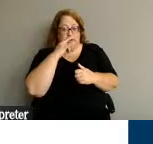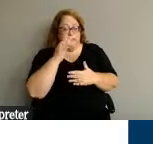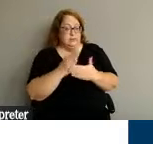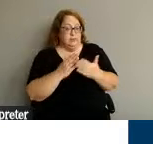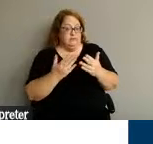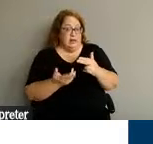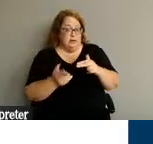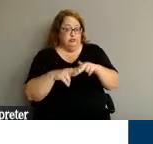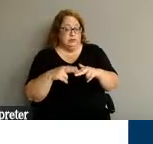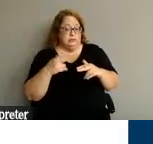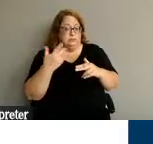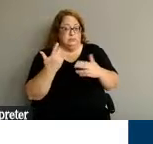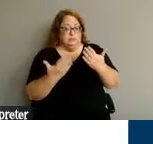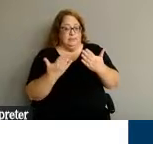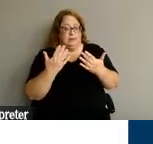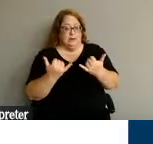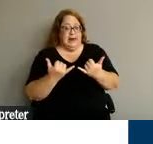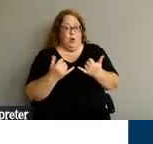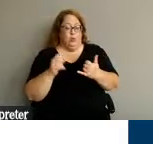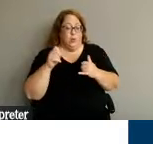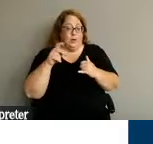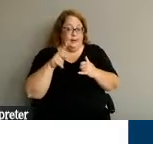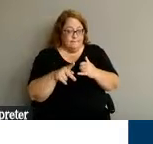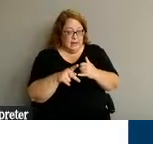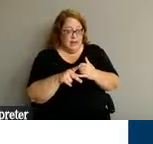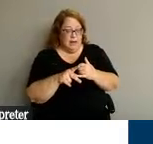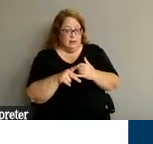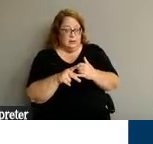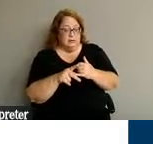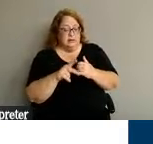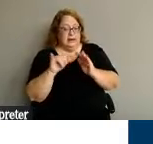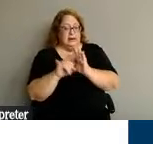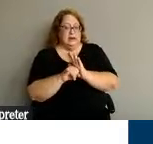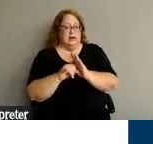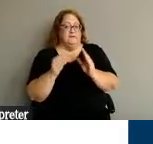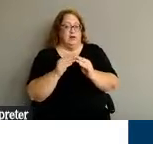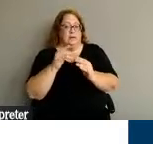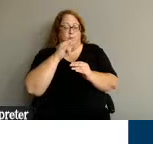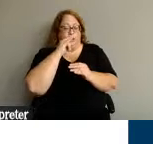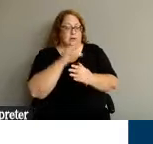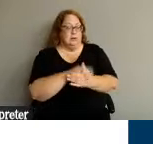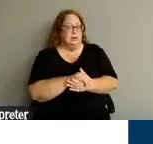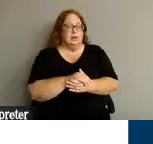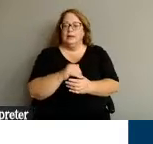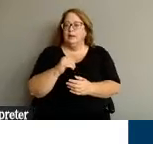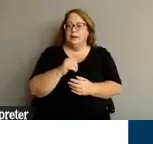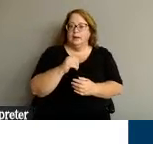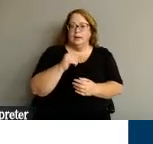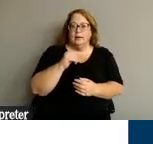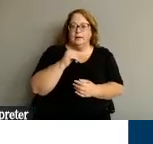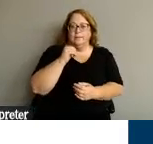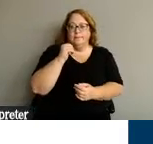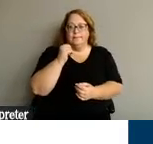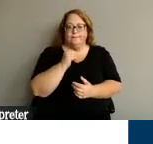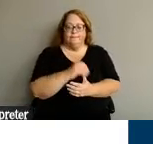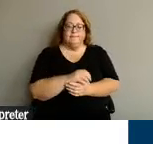increases because now we're going back and identifying more kids. I do think that could be a factor.